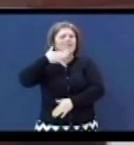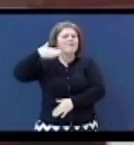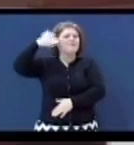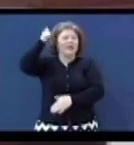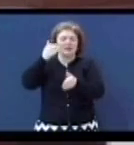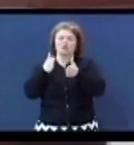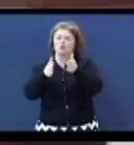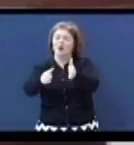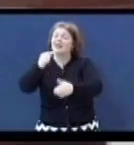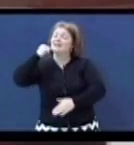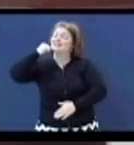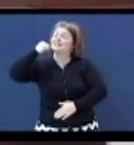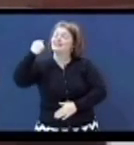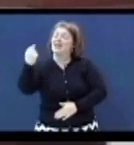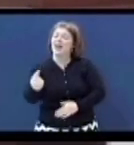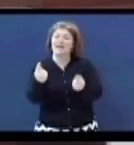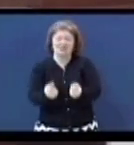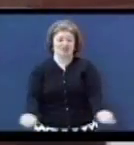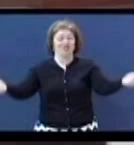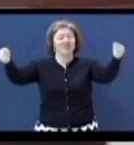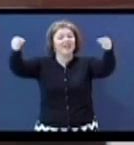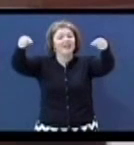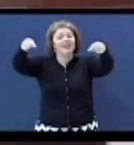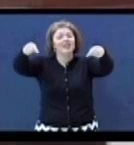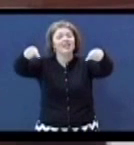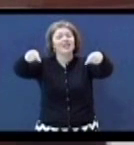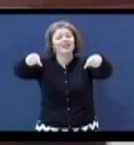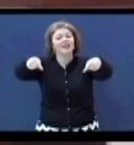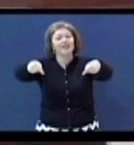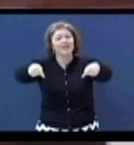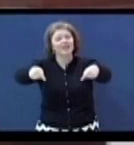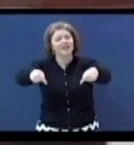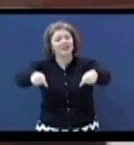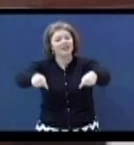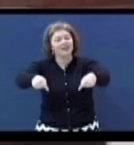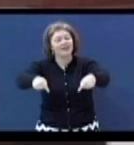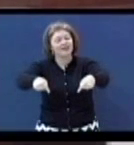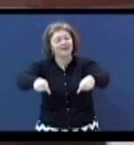can say it is